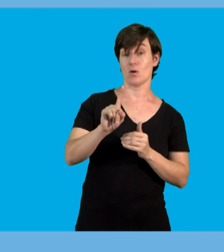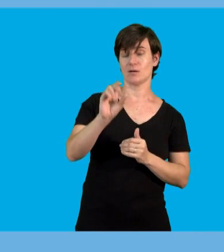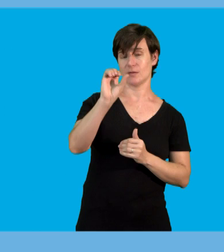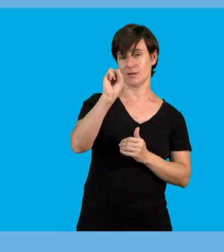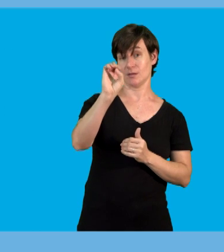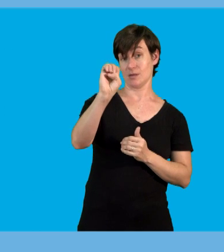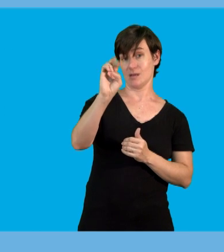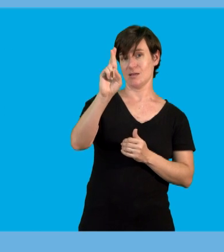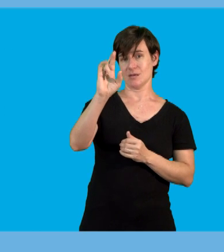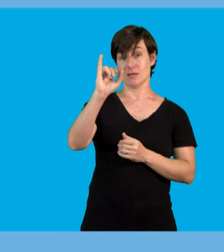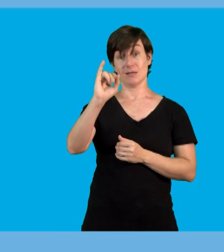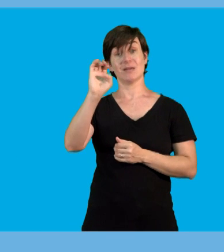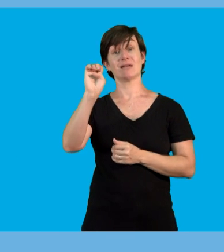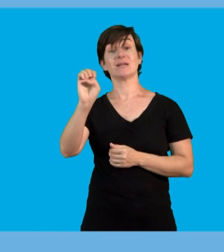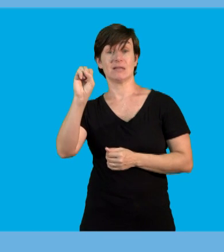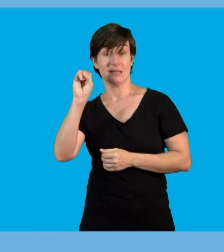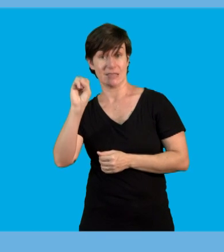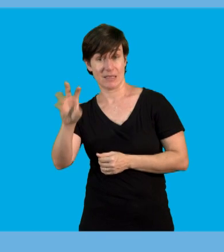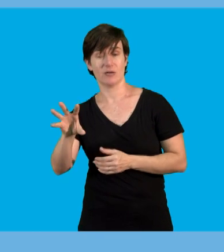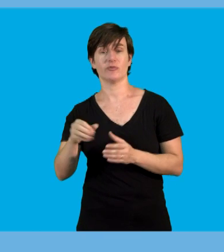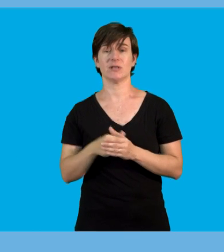in series